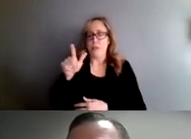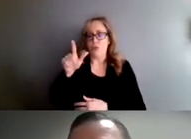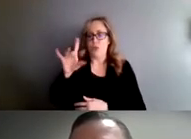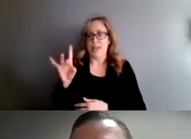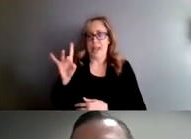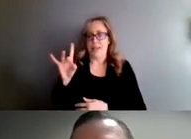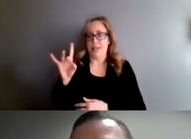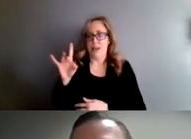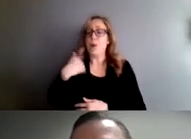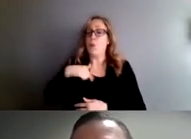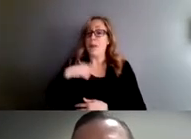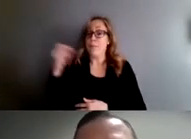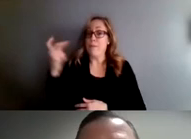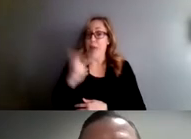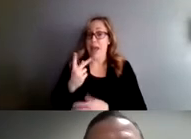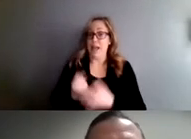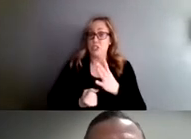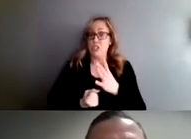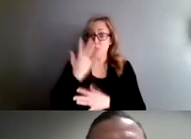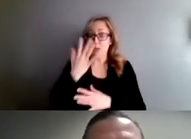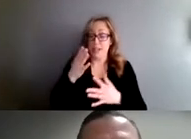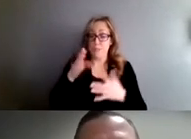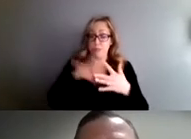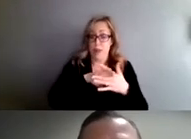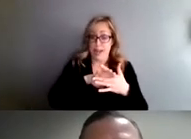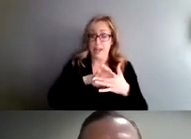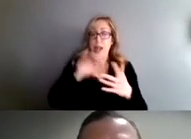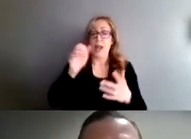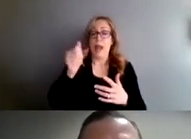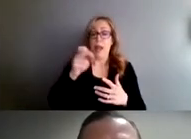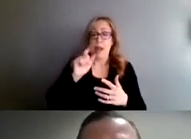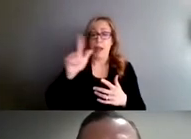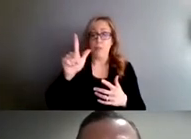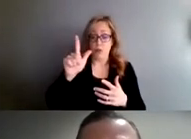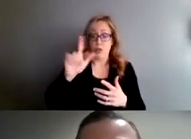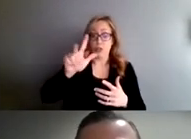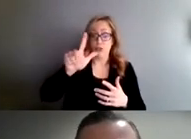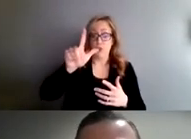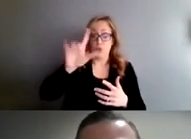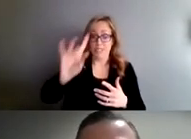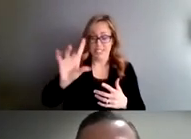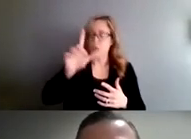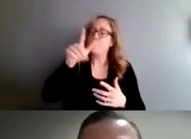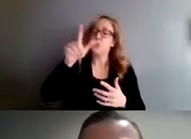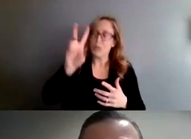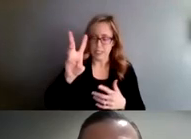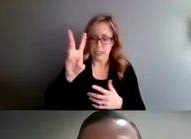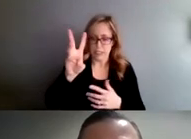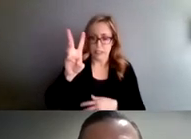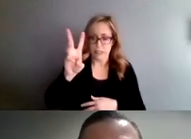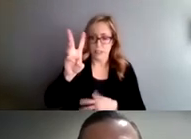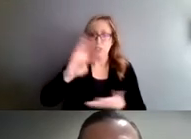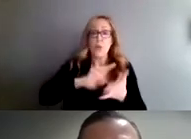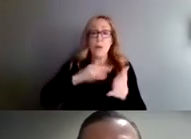us returning from spring break on April 26th. So we're going to be welcoming back grades 6 through 8 on April 26th, right